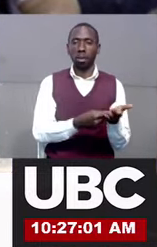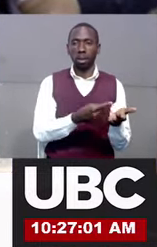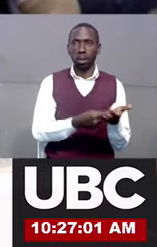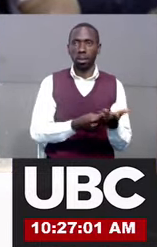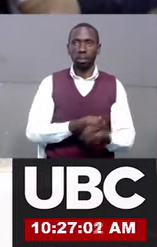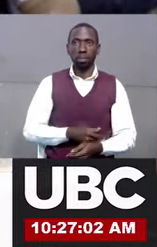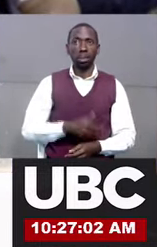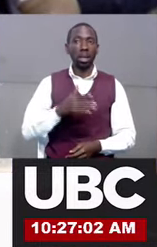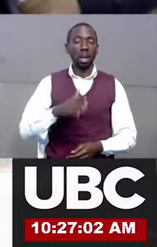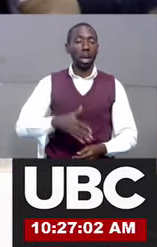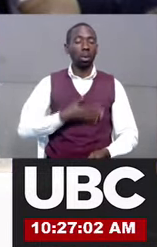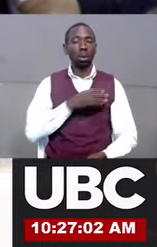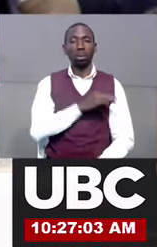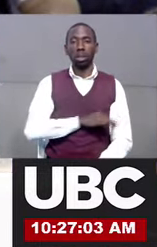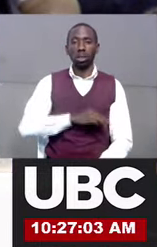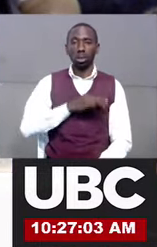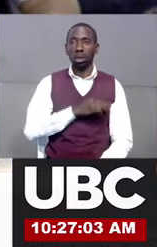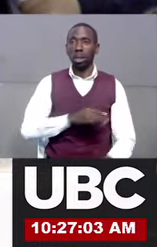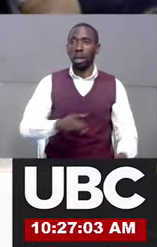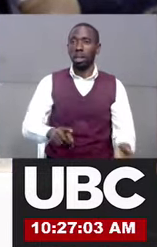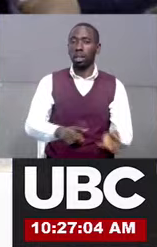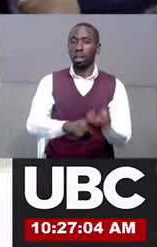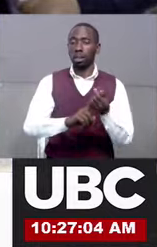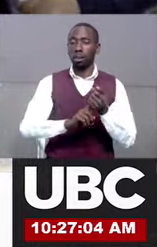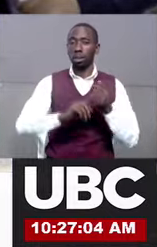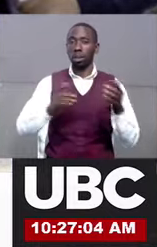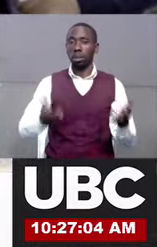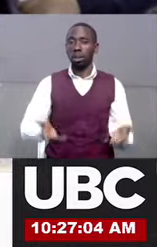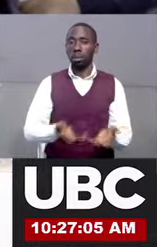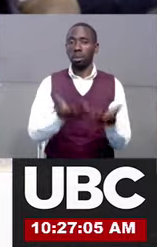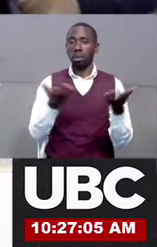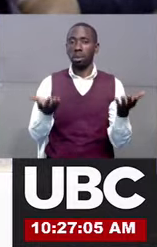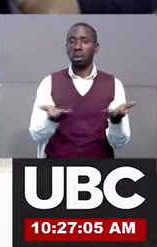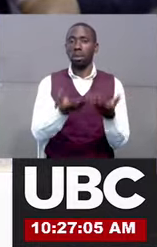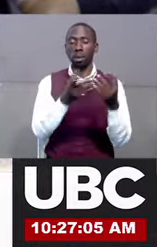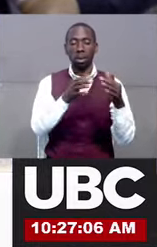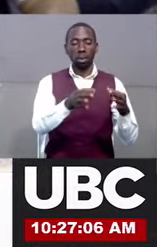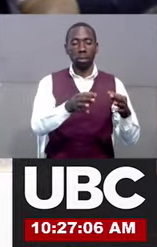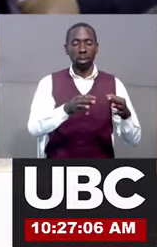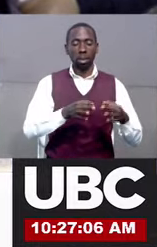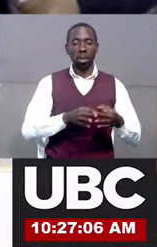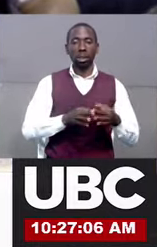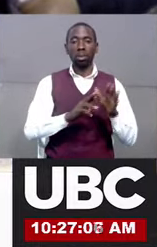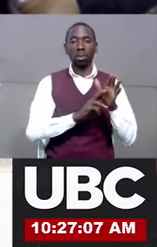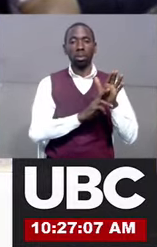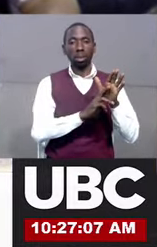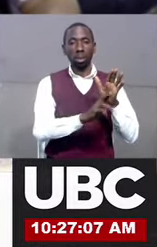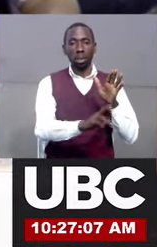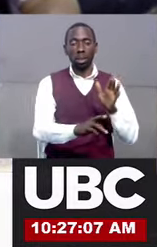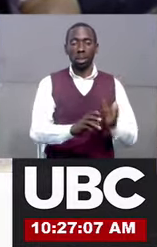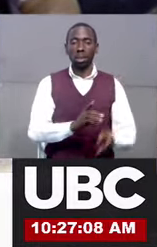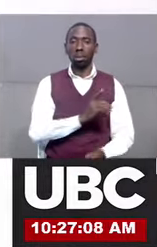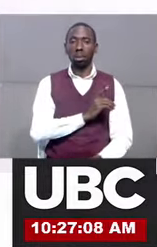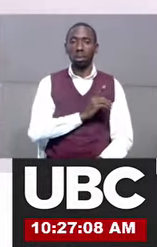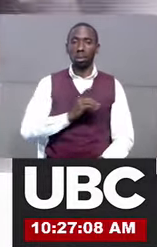Our mission is to achieve improved accountability, representation, democracy, and good governance for